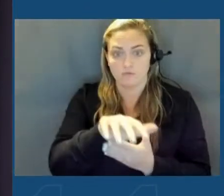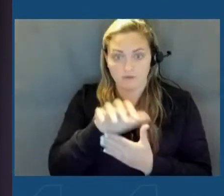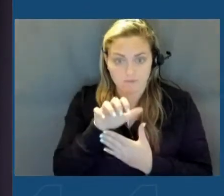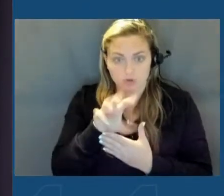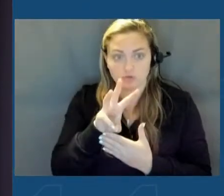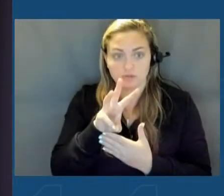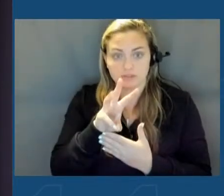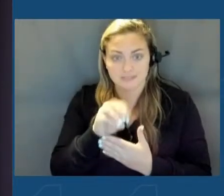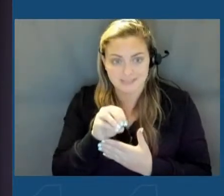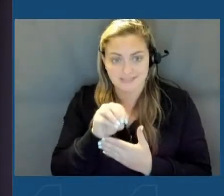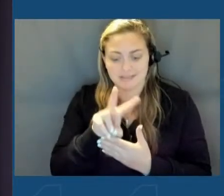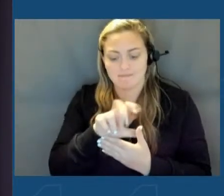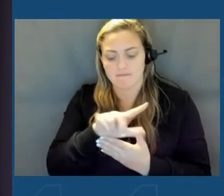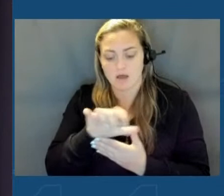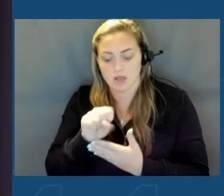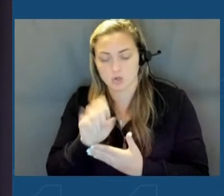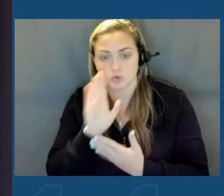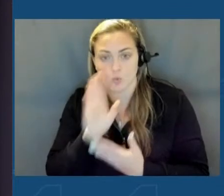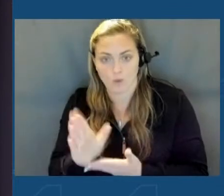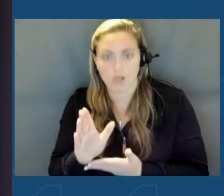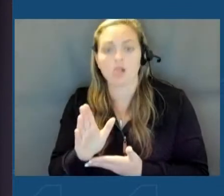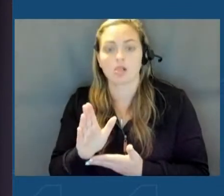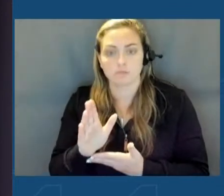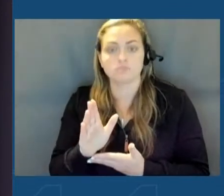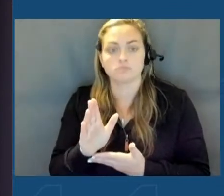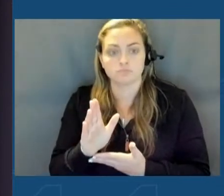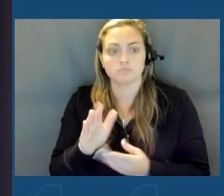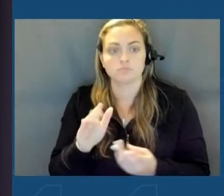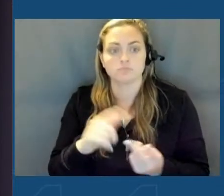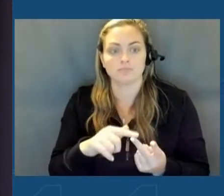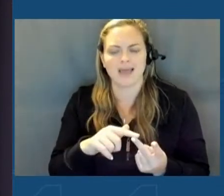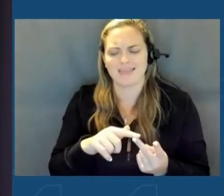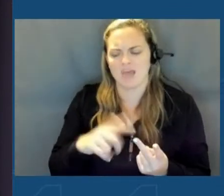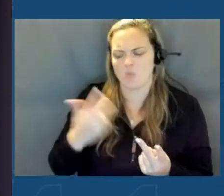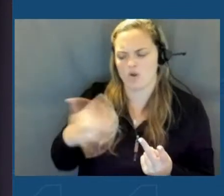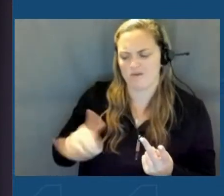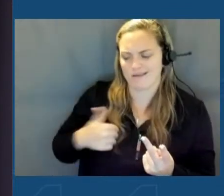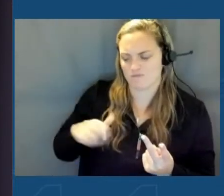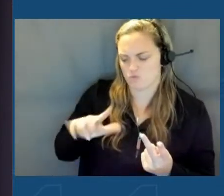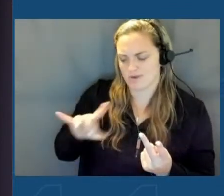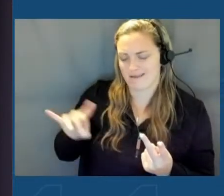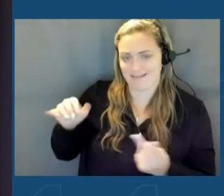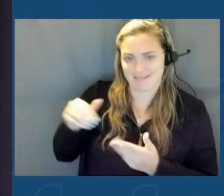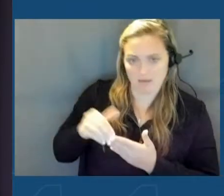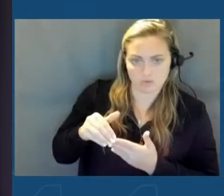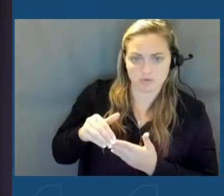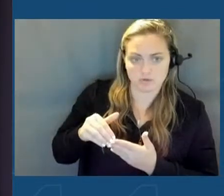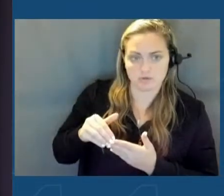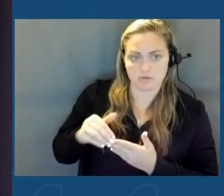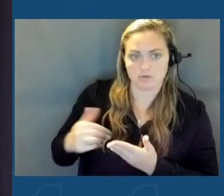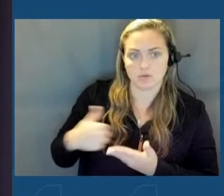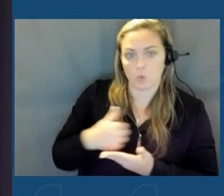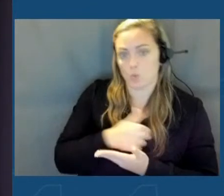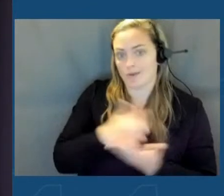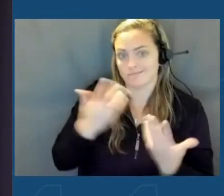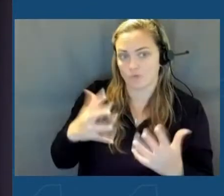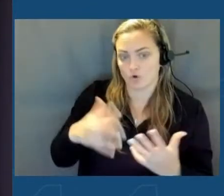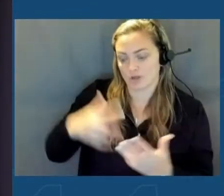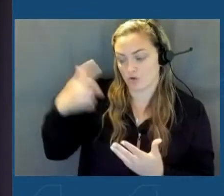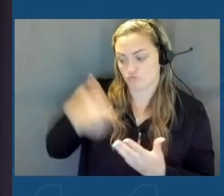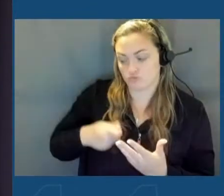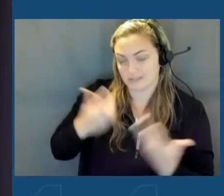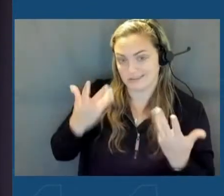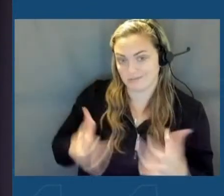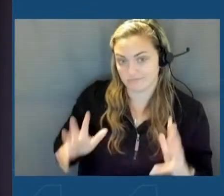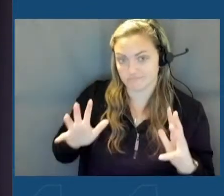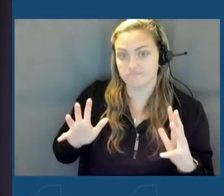3,560 vials, on top of the some 28,000 vials that we've already received.